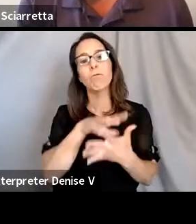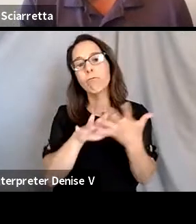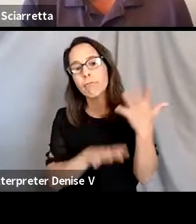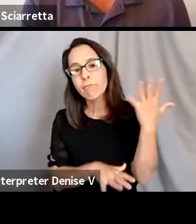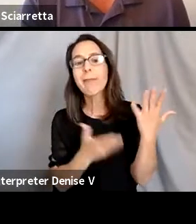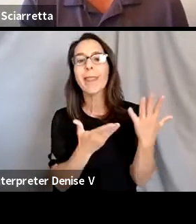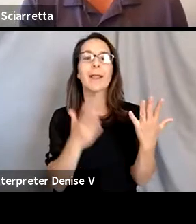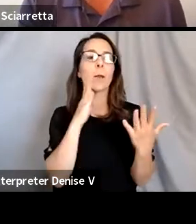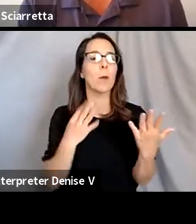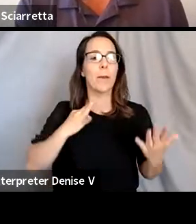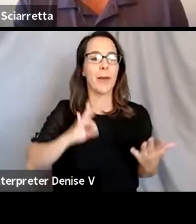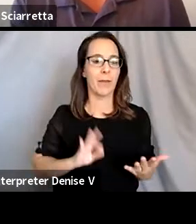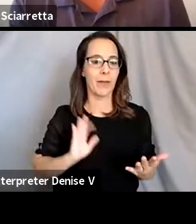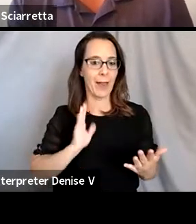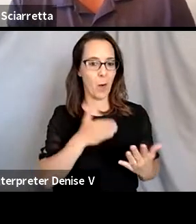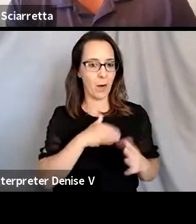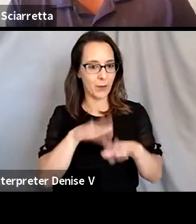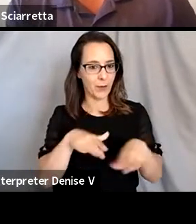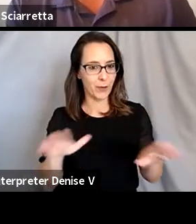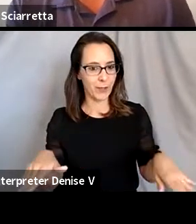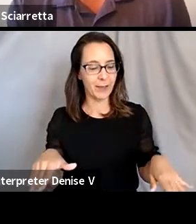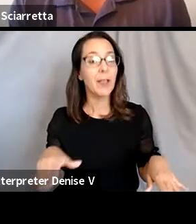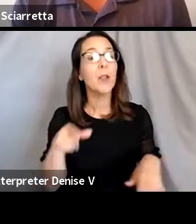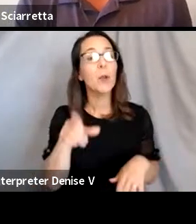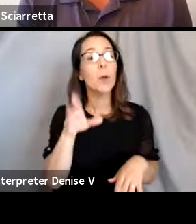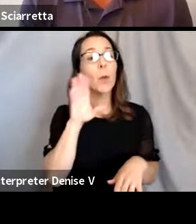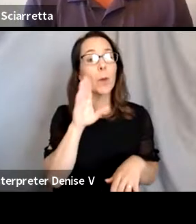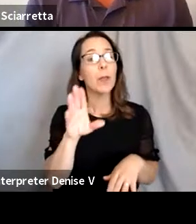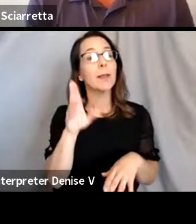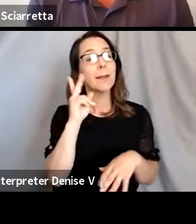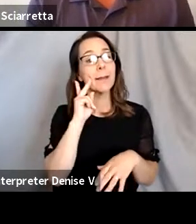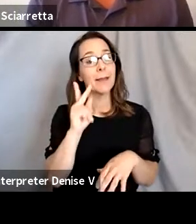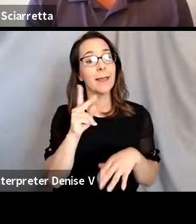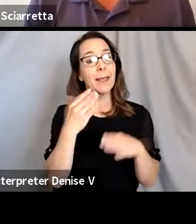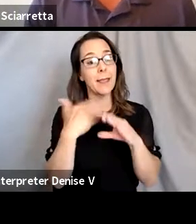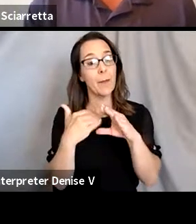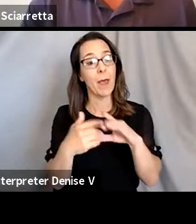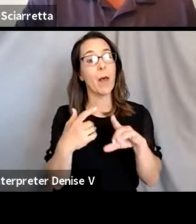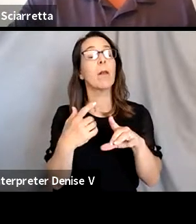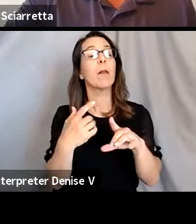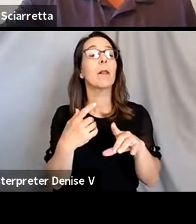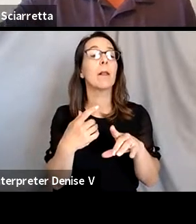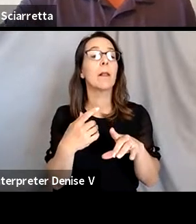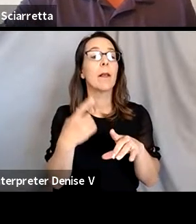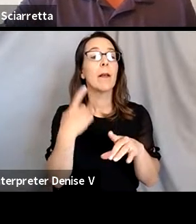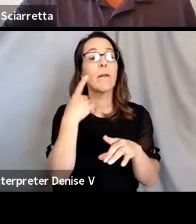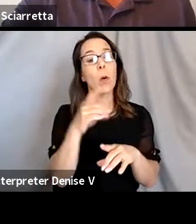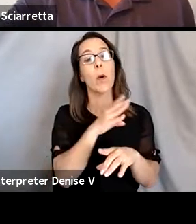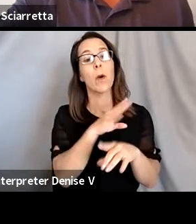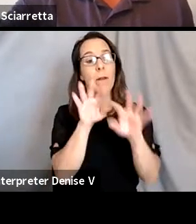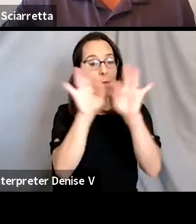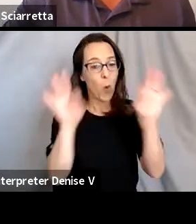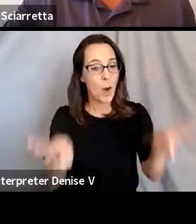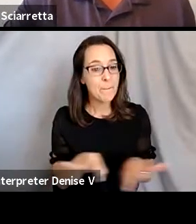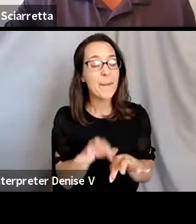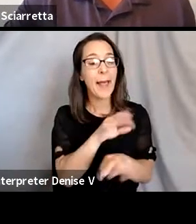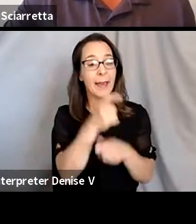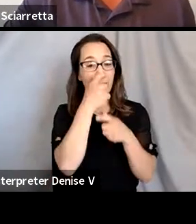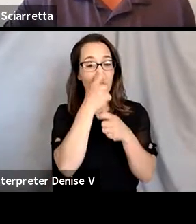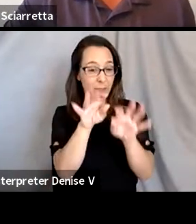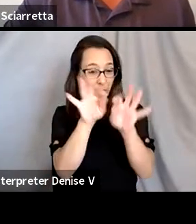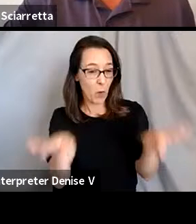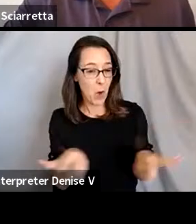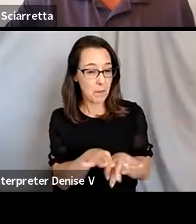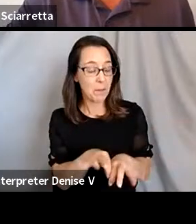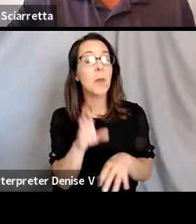our kids. So you'll be receiving an email with the board form and some information, the interest form, and also it will be posted on our